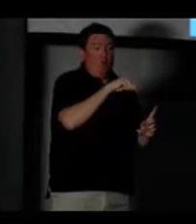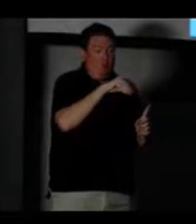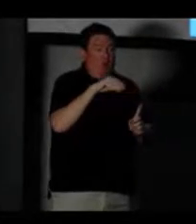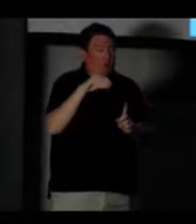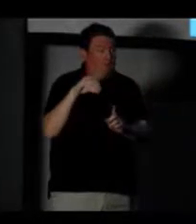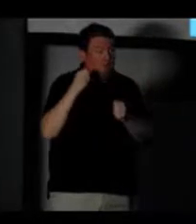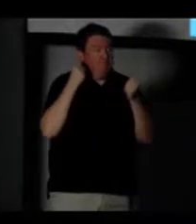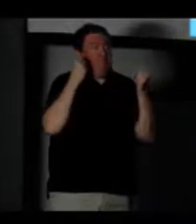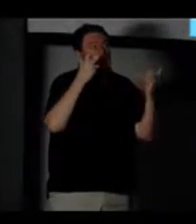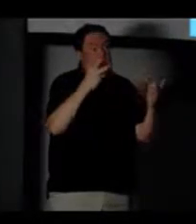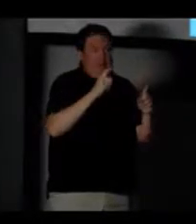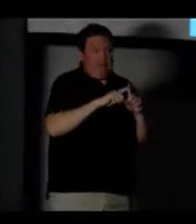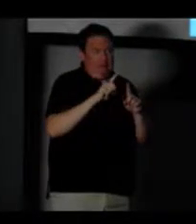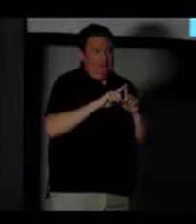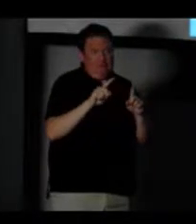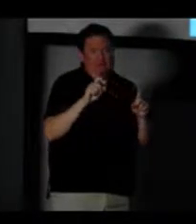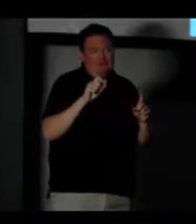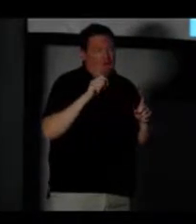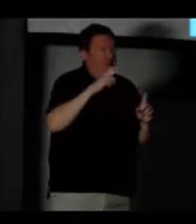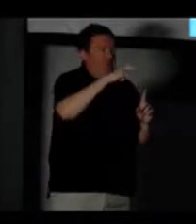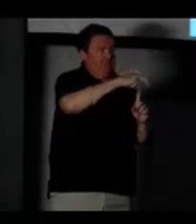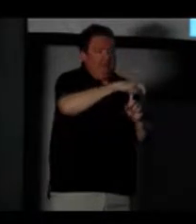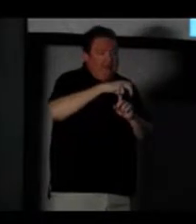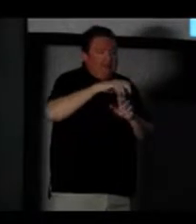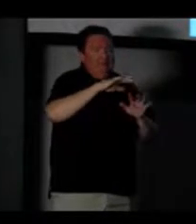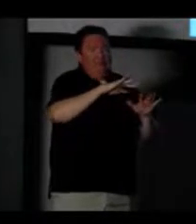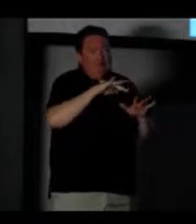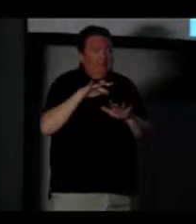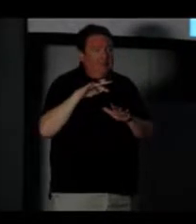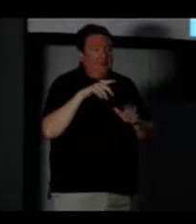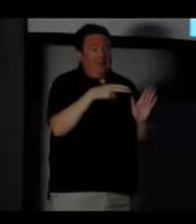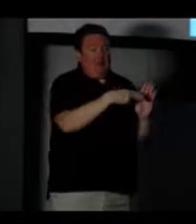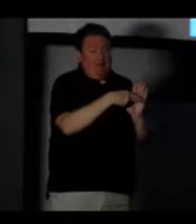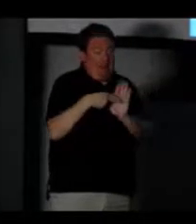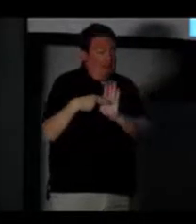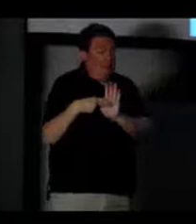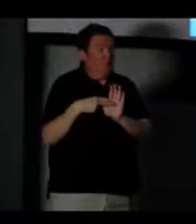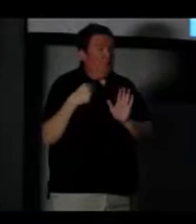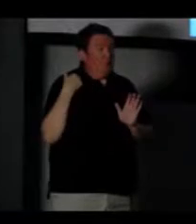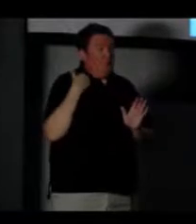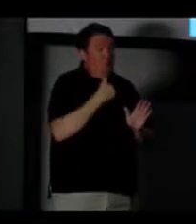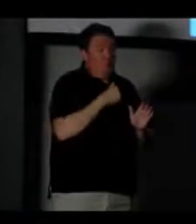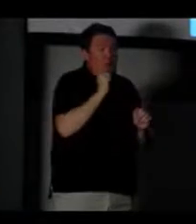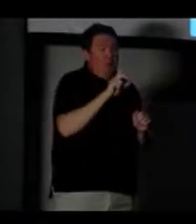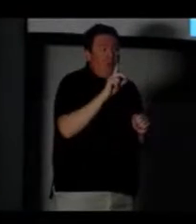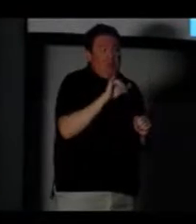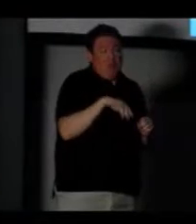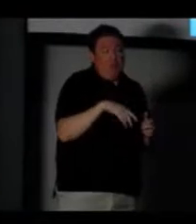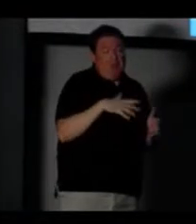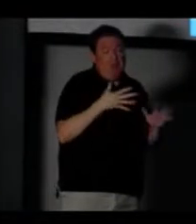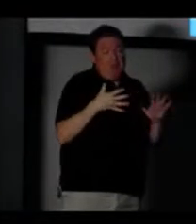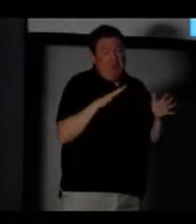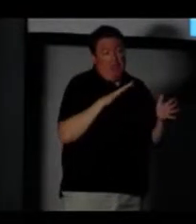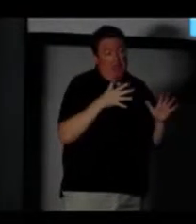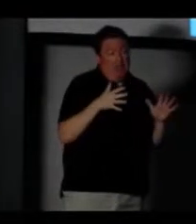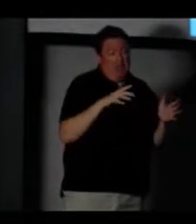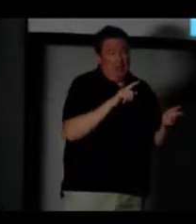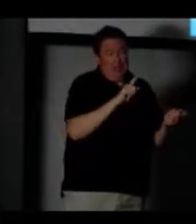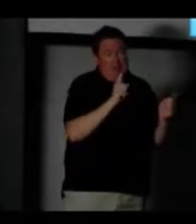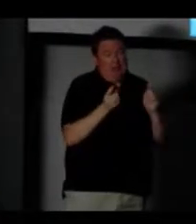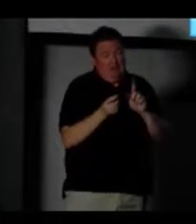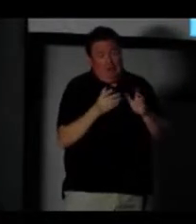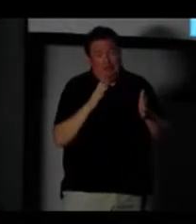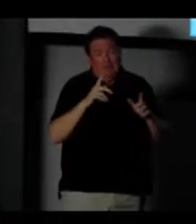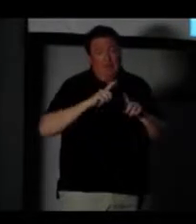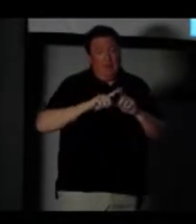labels about an order of magnitude quicker than we can crowdsource the data from them. So there's a data gap there at the